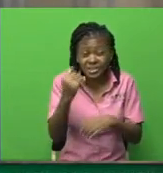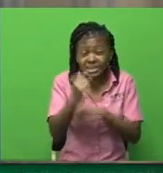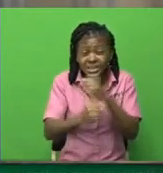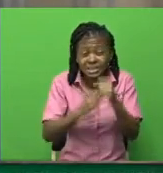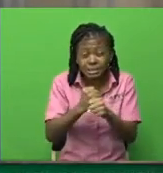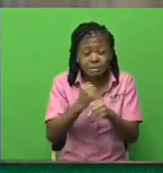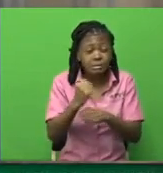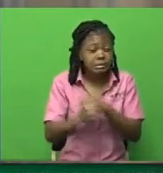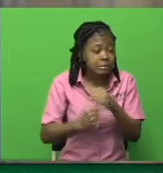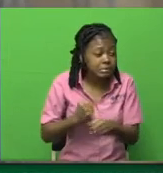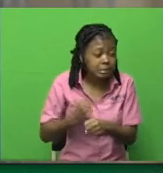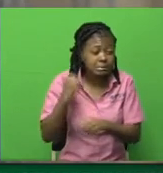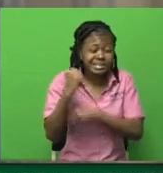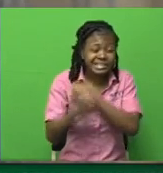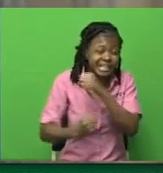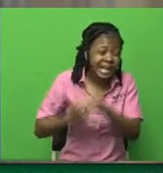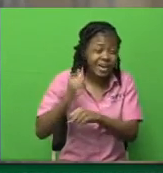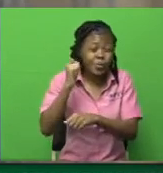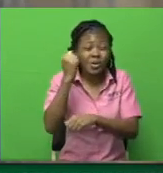until his Highway